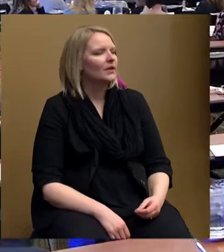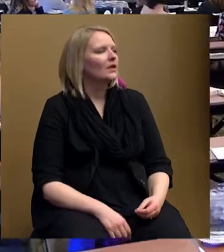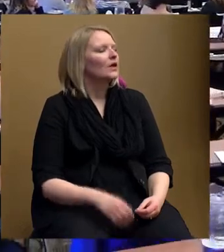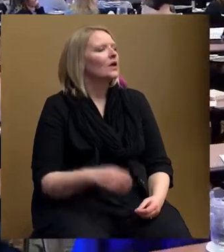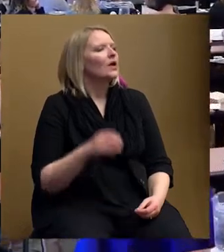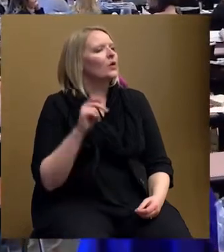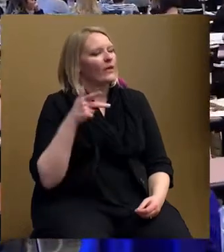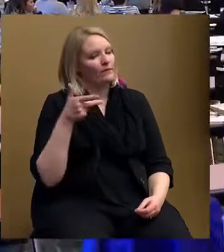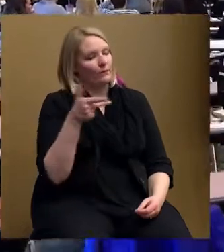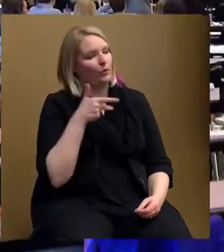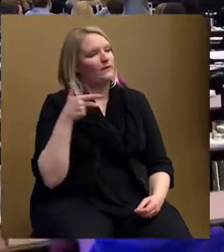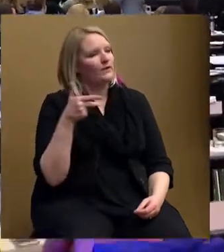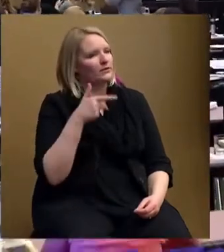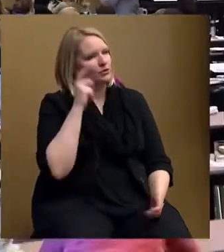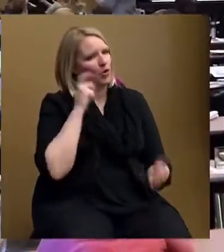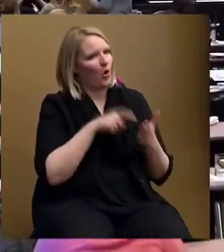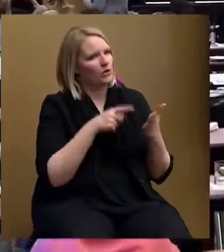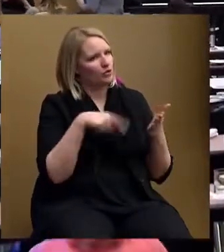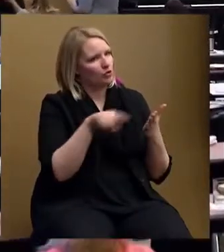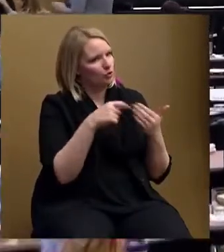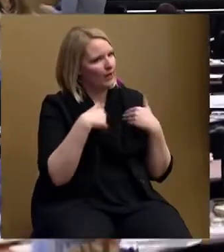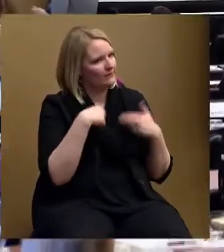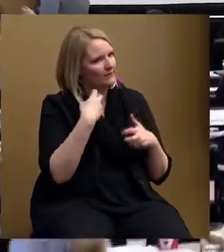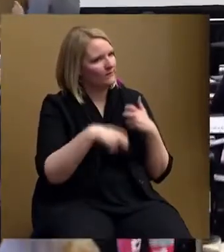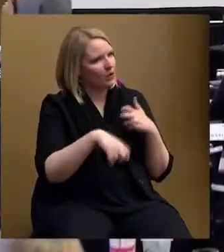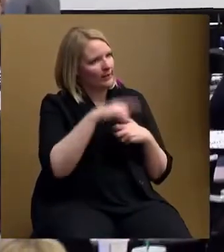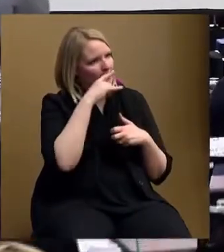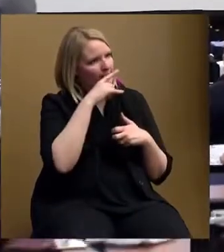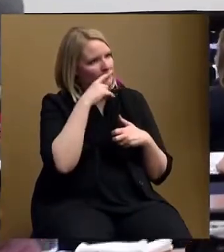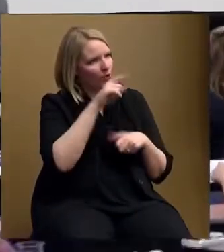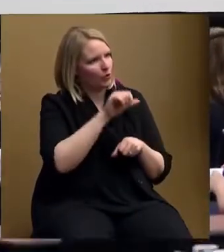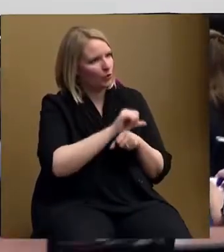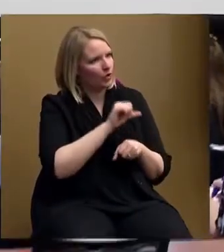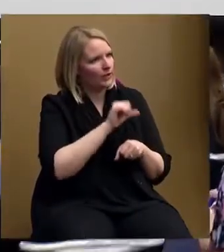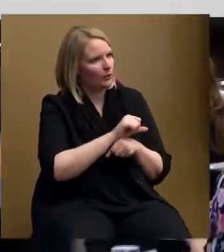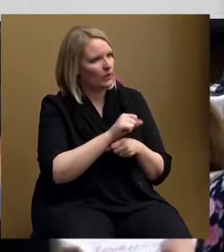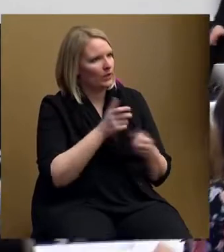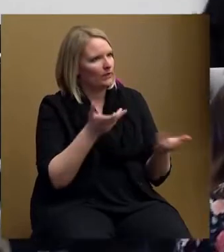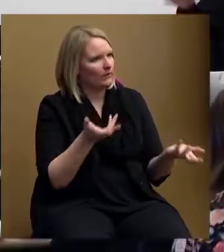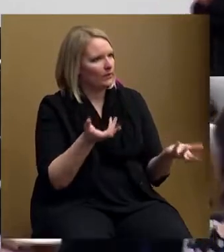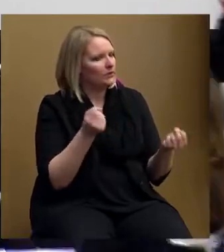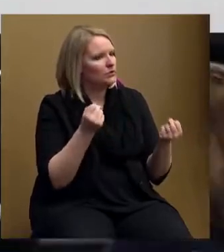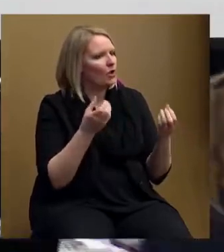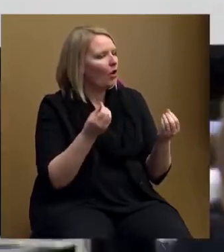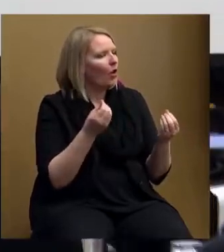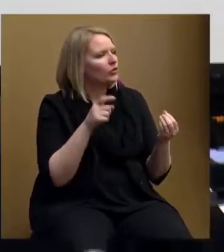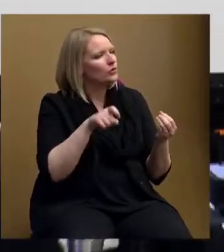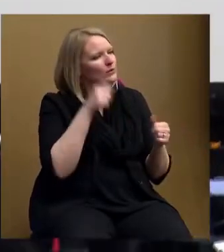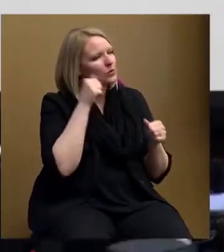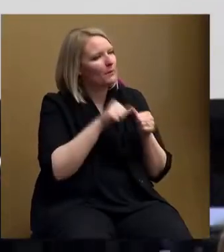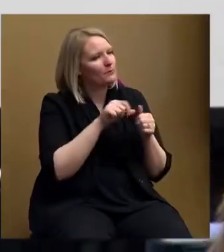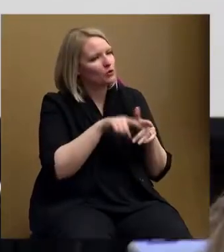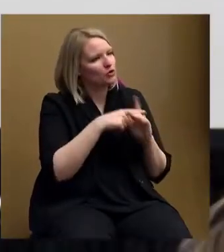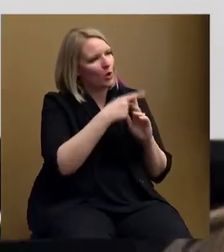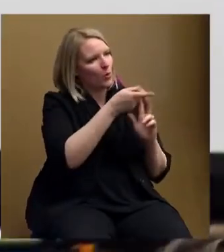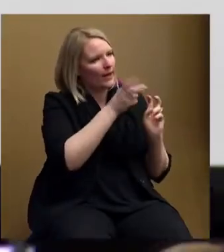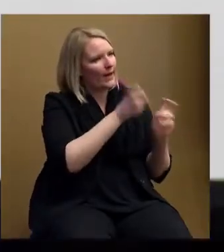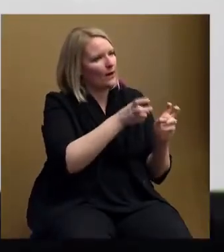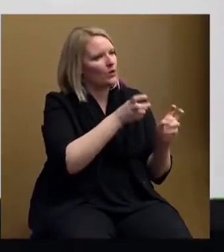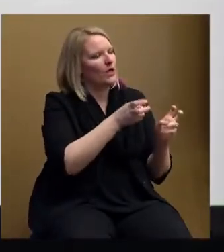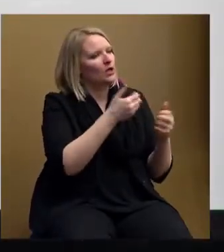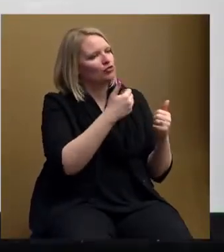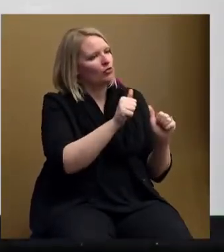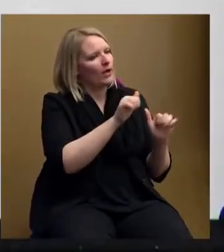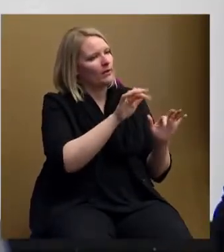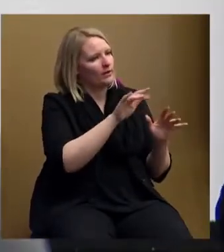and I note that you have some pretty tough kids that you're working with. So remember to start on one area, try